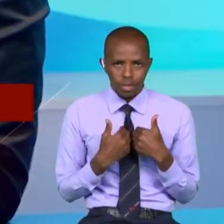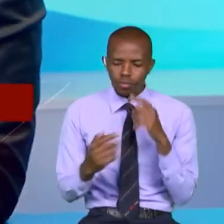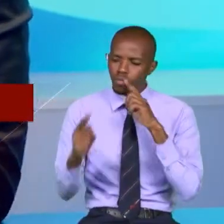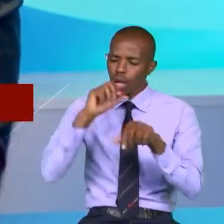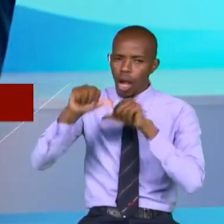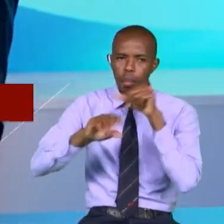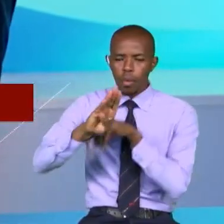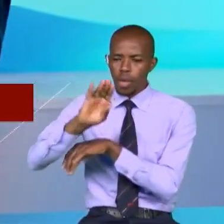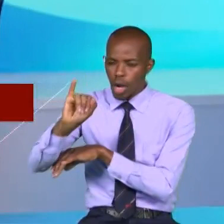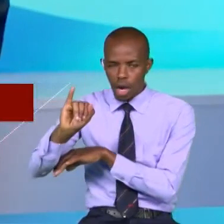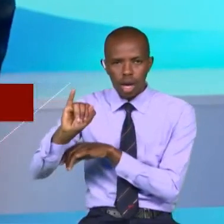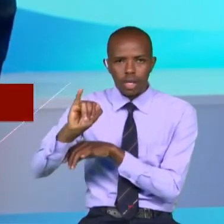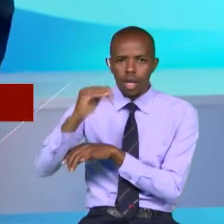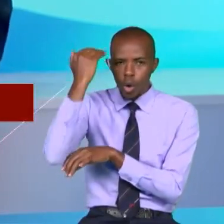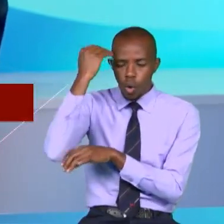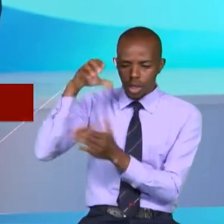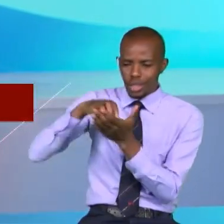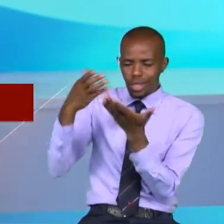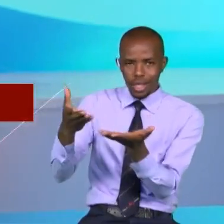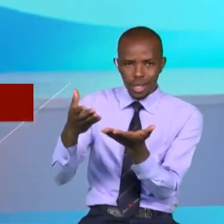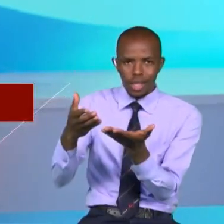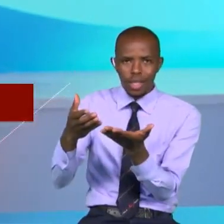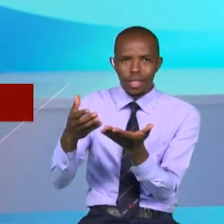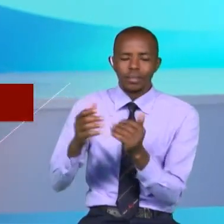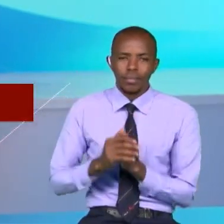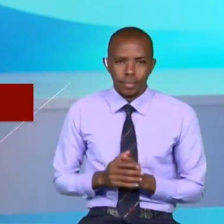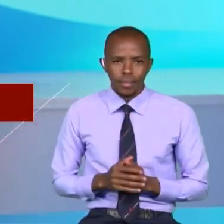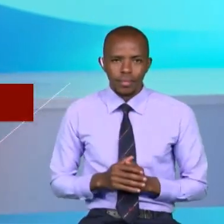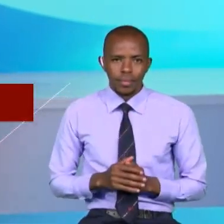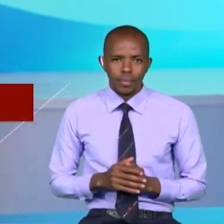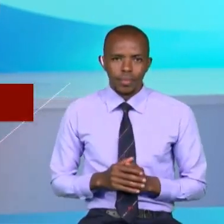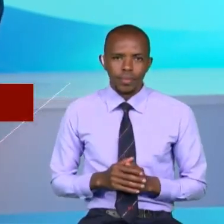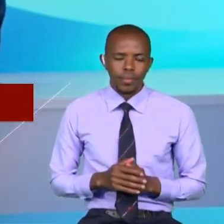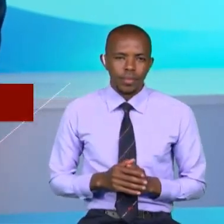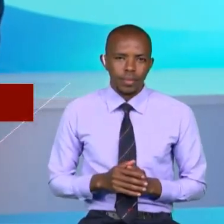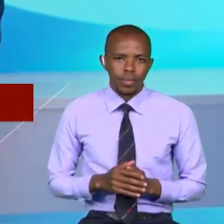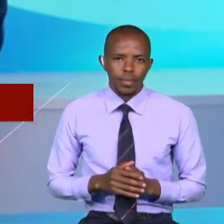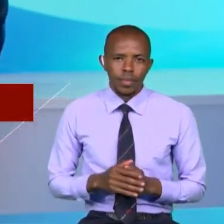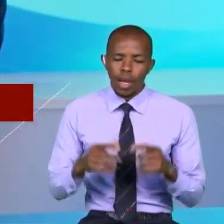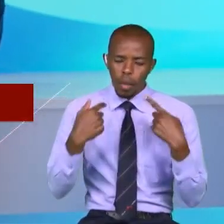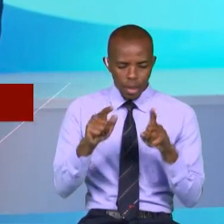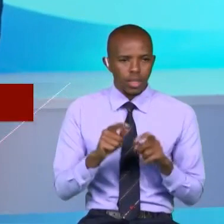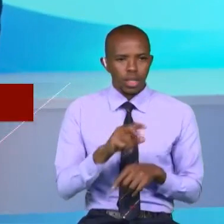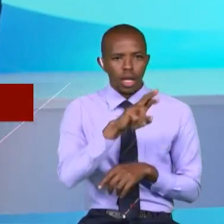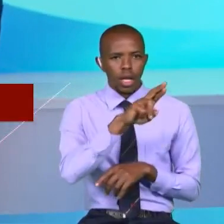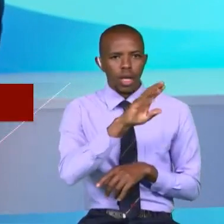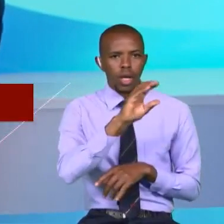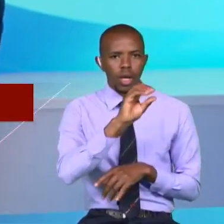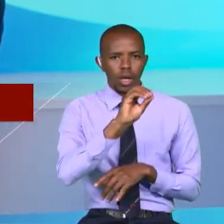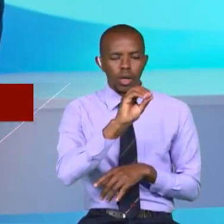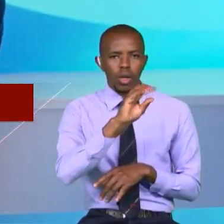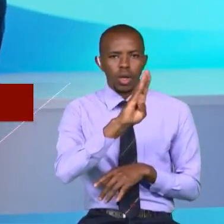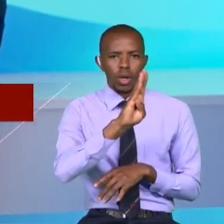about BBI. It's a case in court, and we will not touch into the items therein. But Robert, day three,